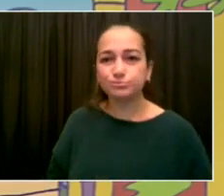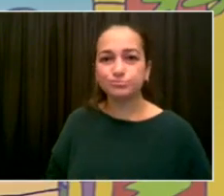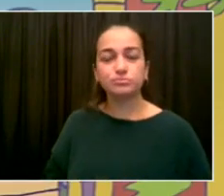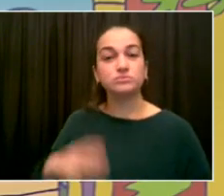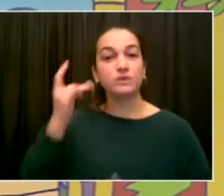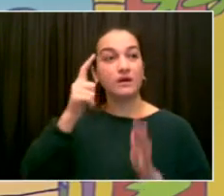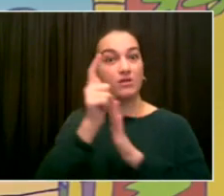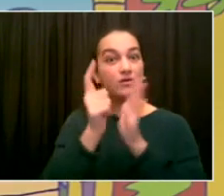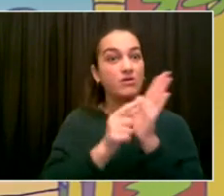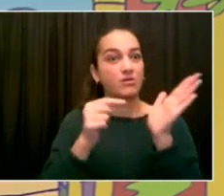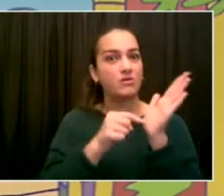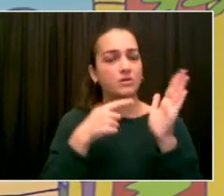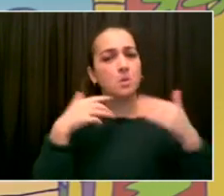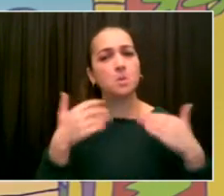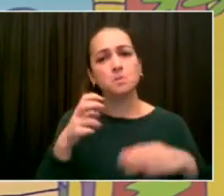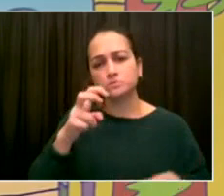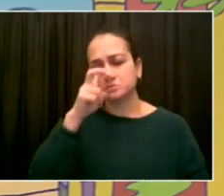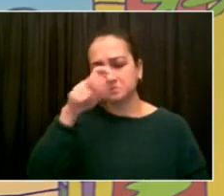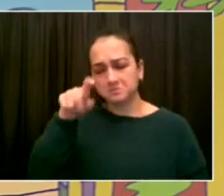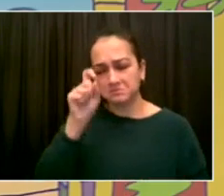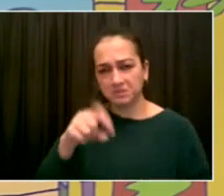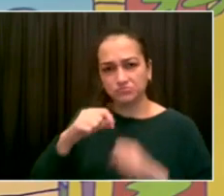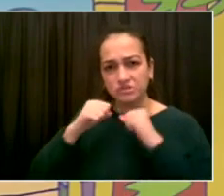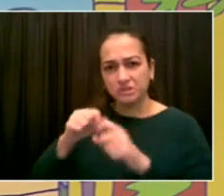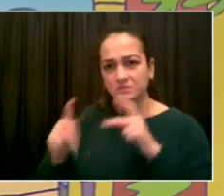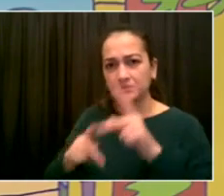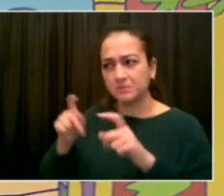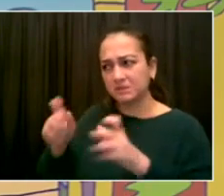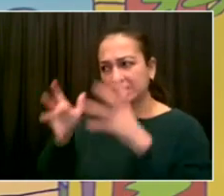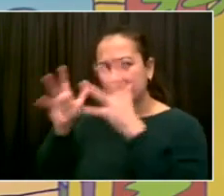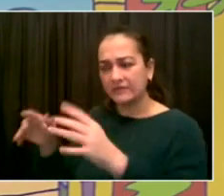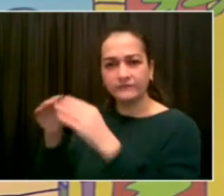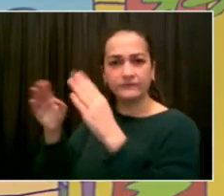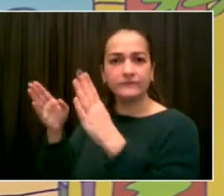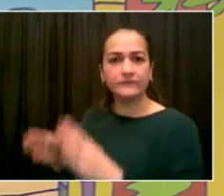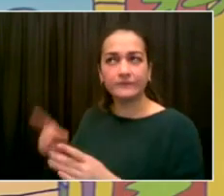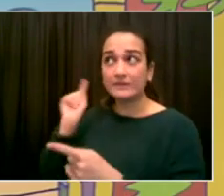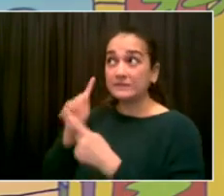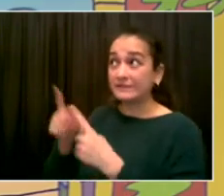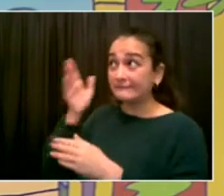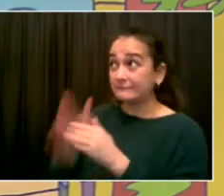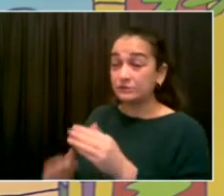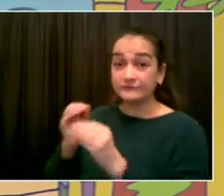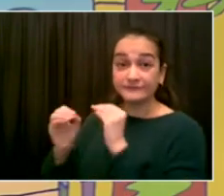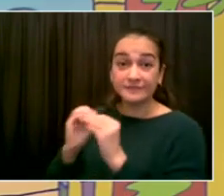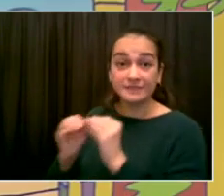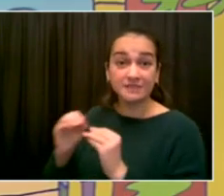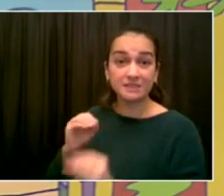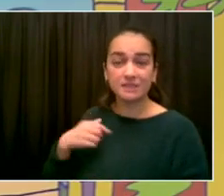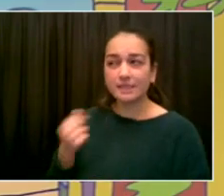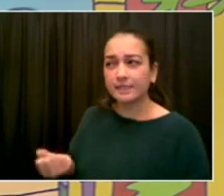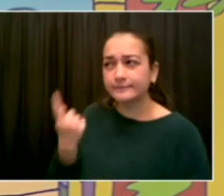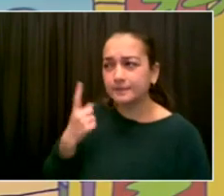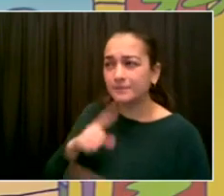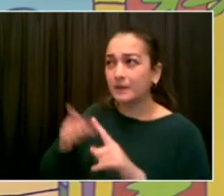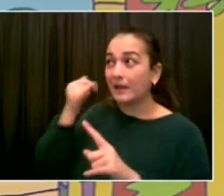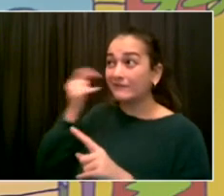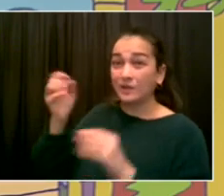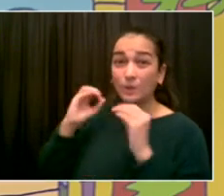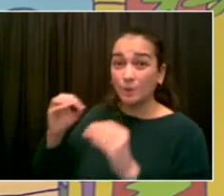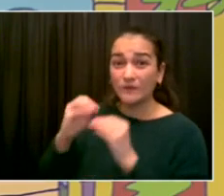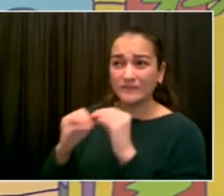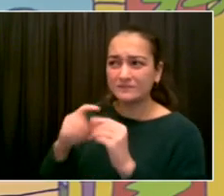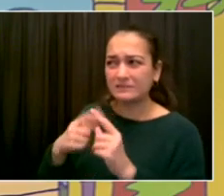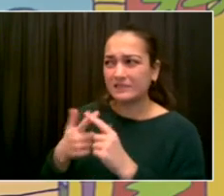more to enforce. I'll have them let you know about that. We have 2 more questions for today. Our next question goes to Jesse with Streets Blog.